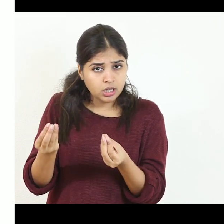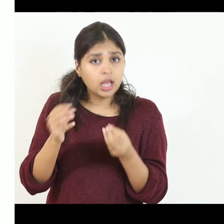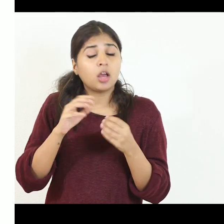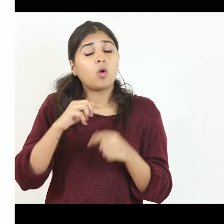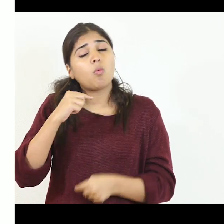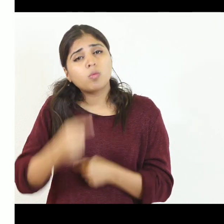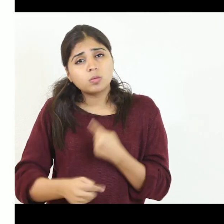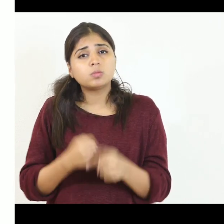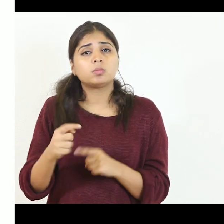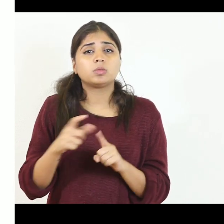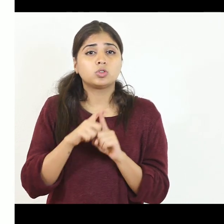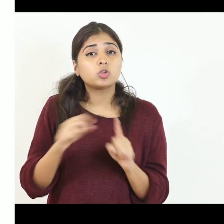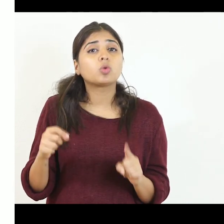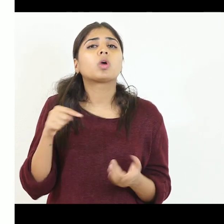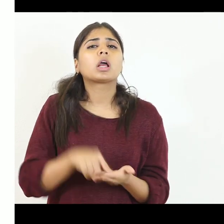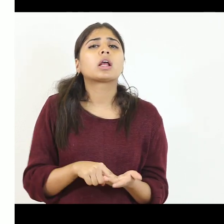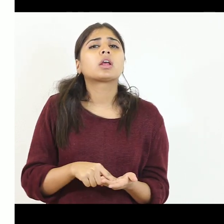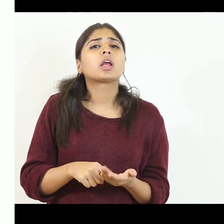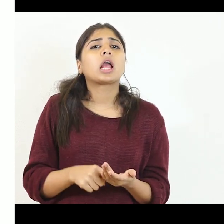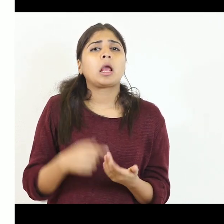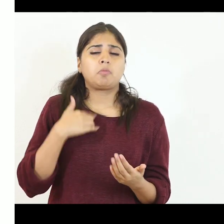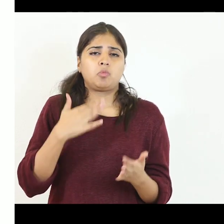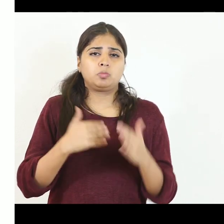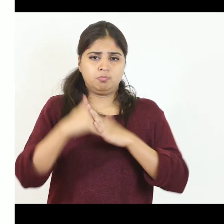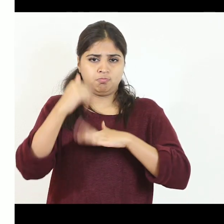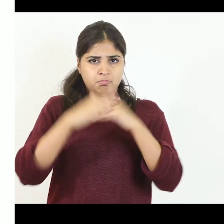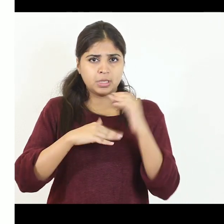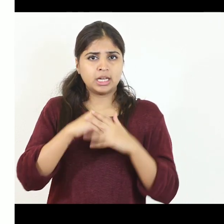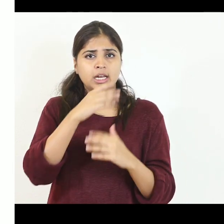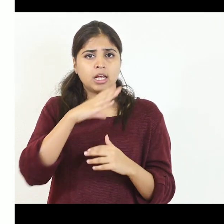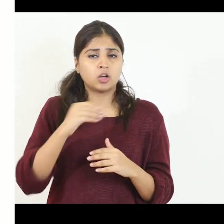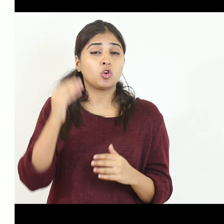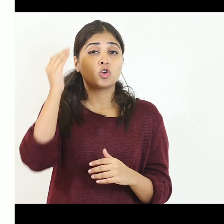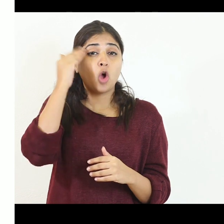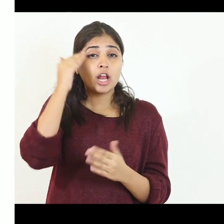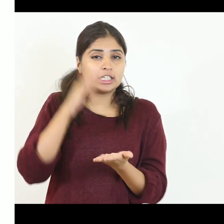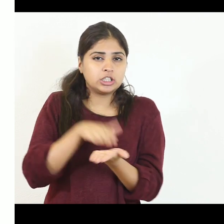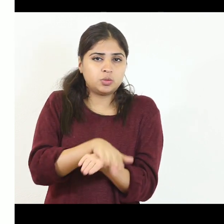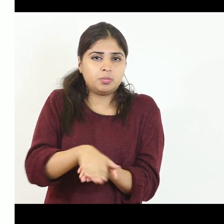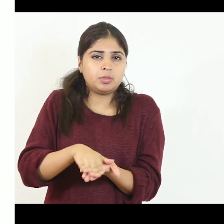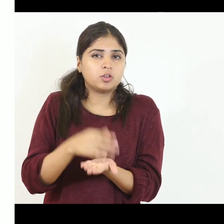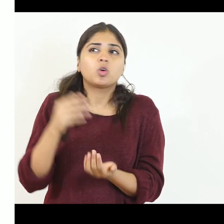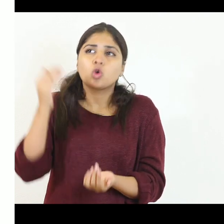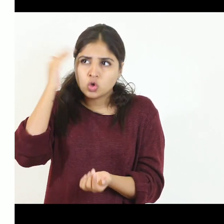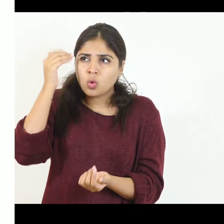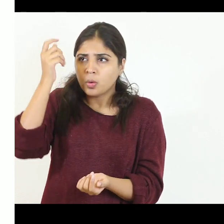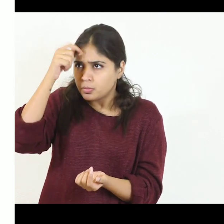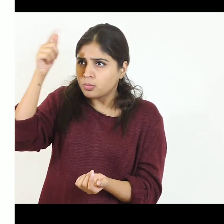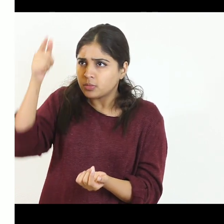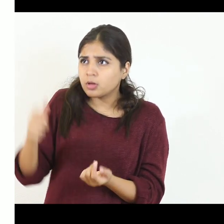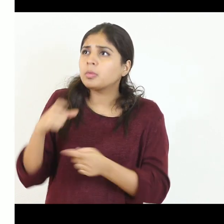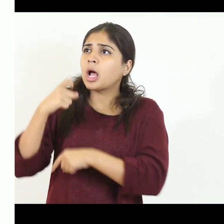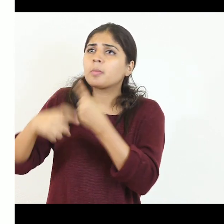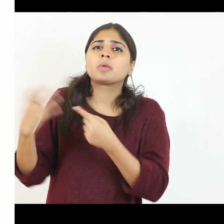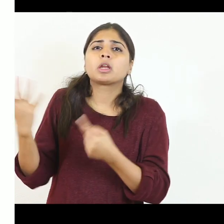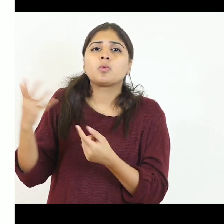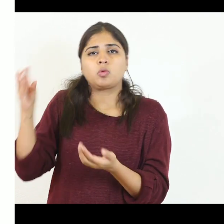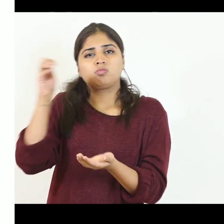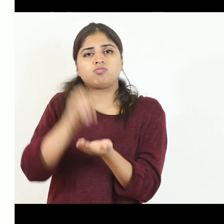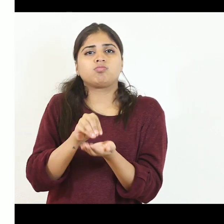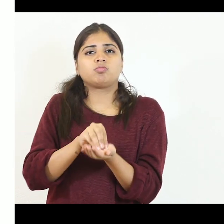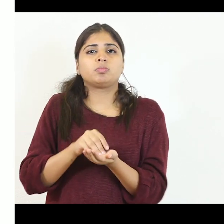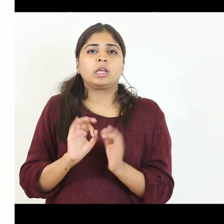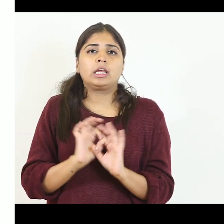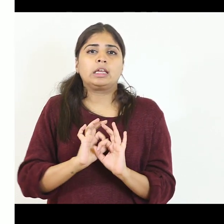to establish and maintain a knowledge base of known problems of the industry and organization he works